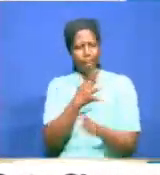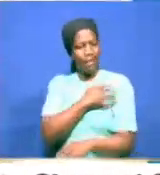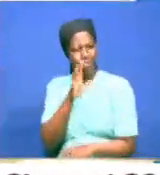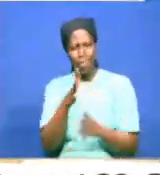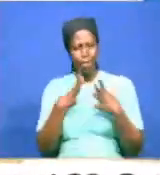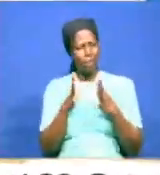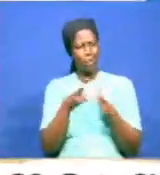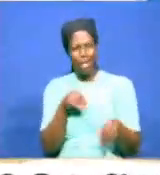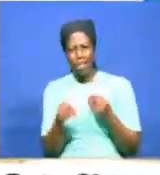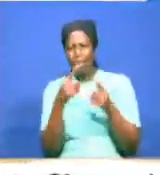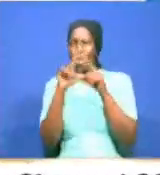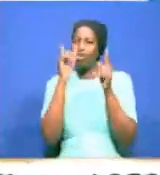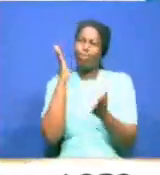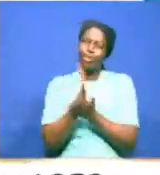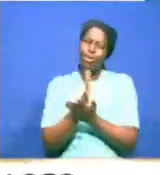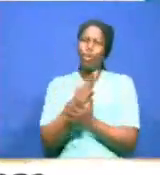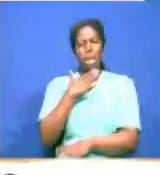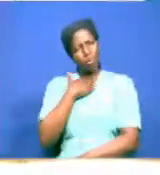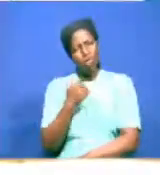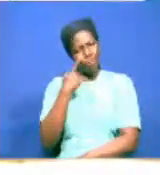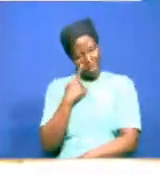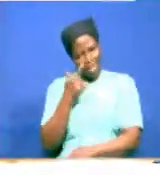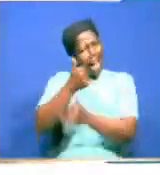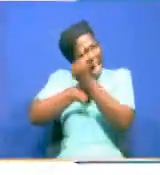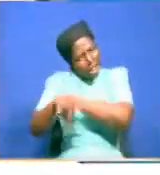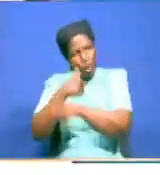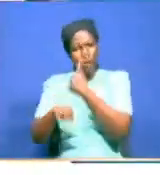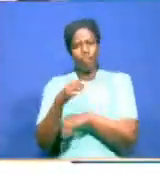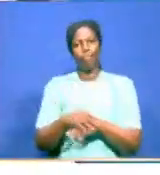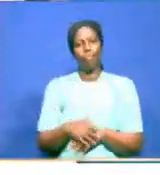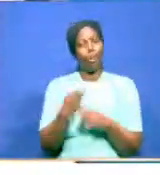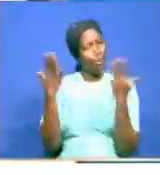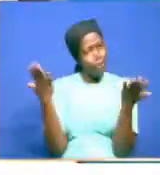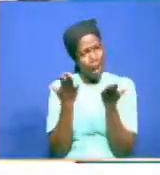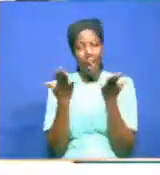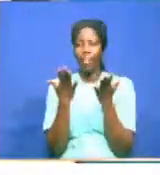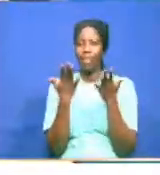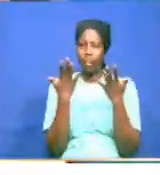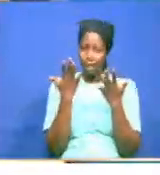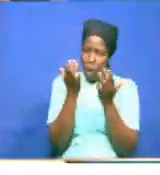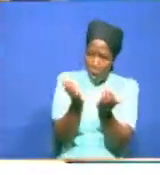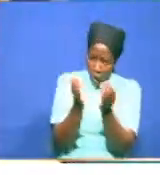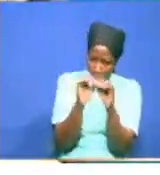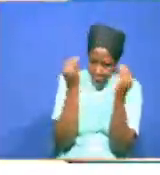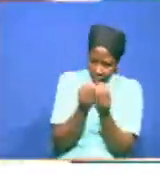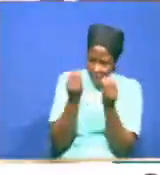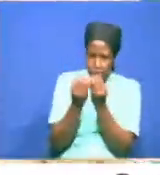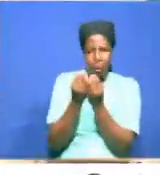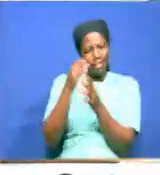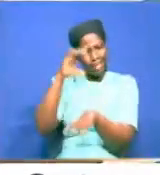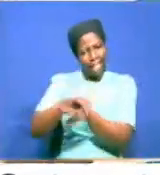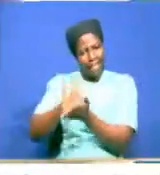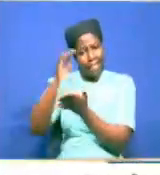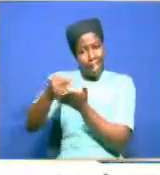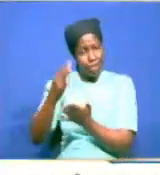empowering persons with disabilities, but we need actionable empowerment, where the real deserving organizations get the funds. Of course, there are